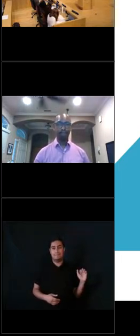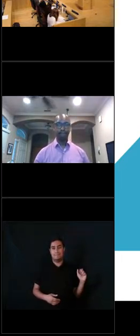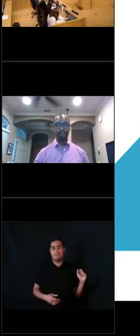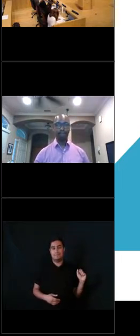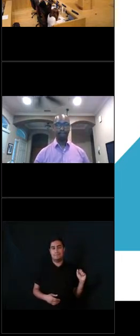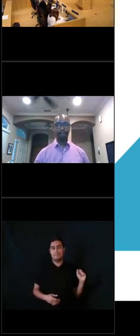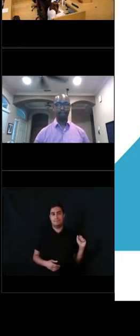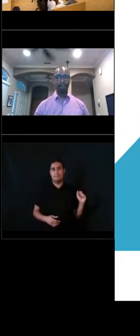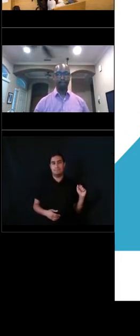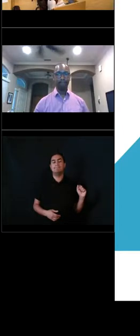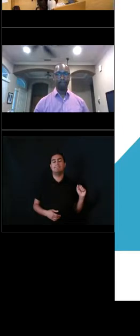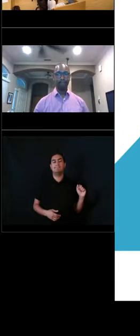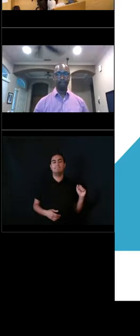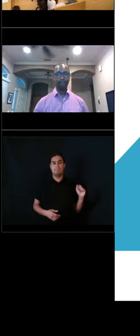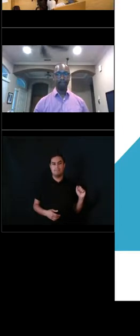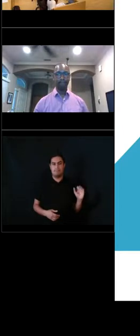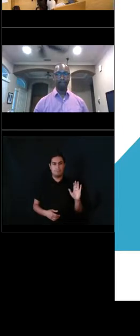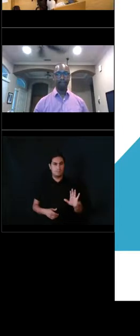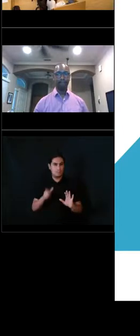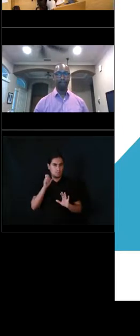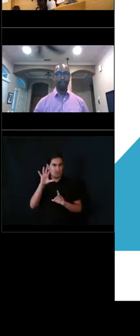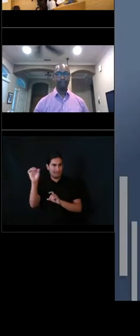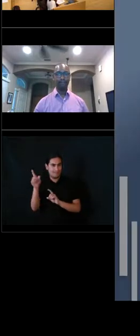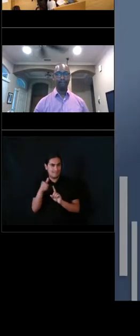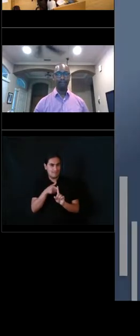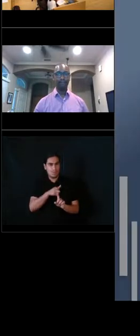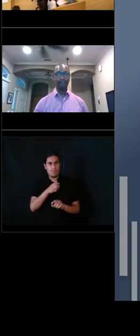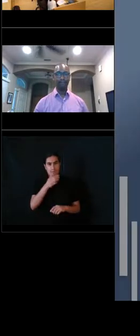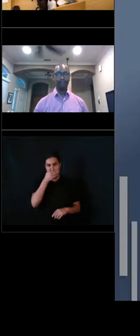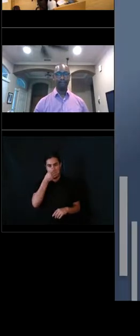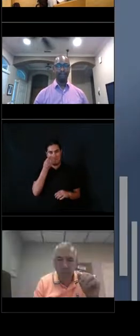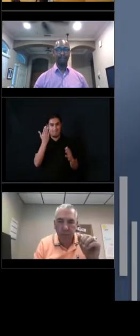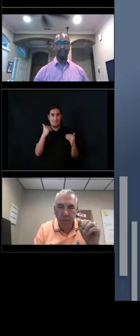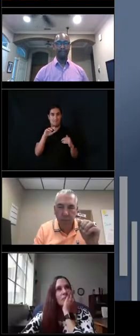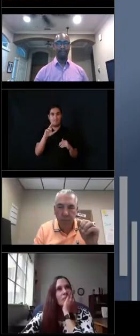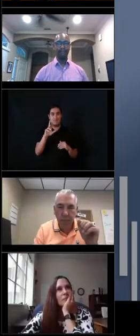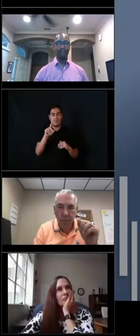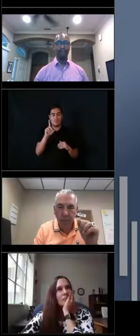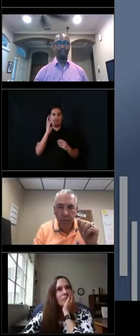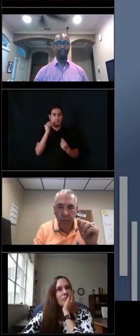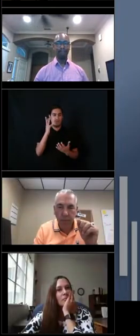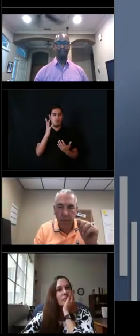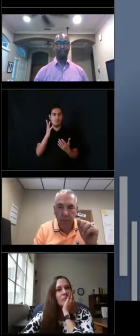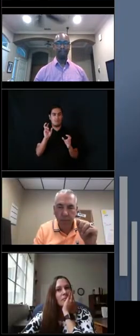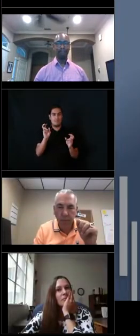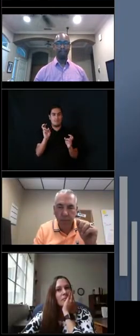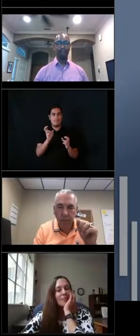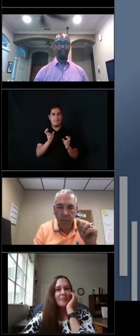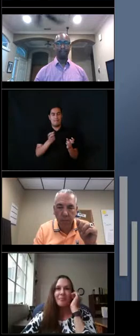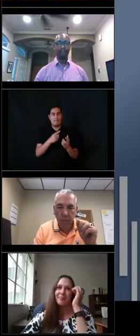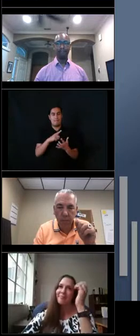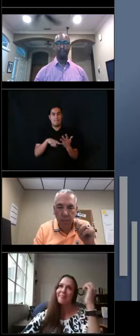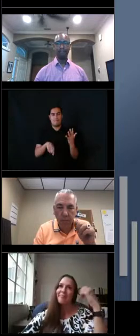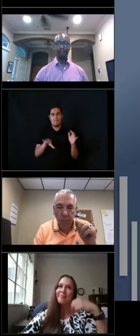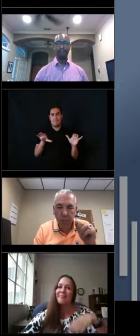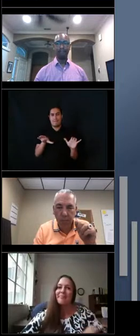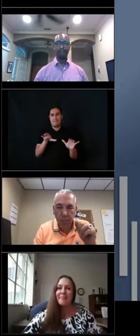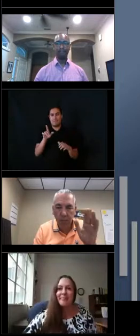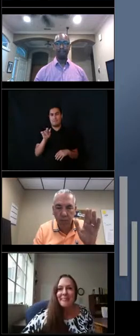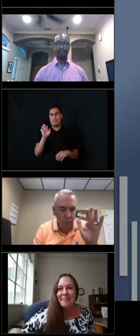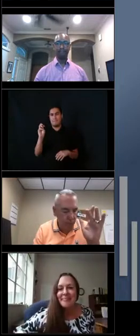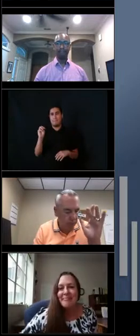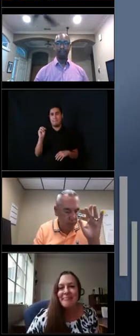then marlin don't go too far away we're going to move from item 23 which is an information item to item 24 which is the action item